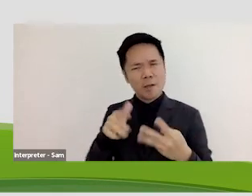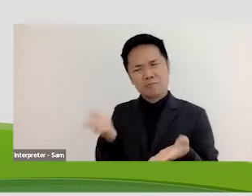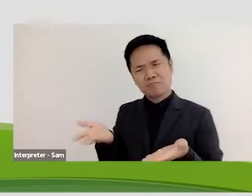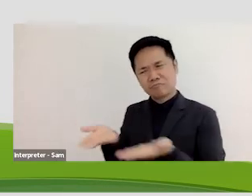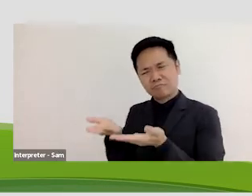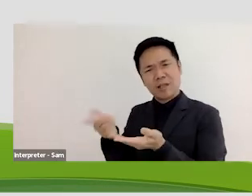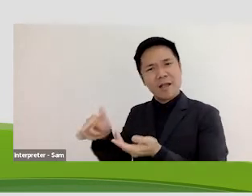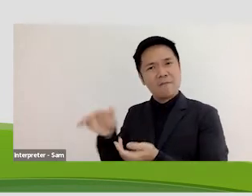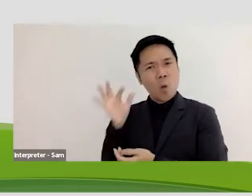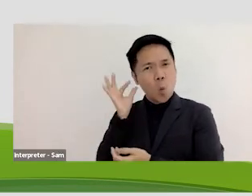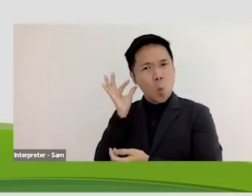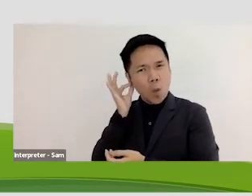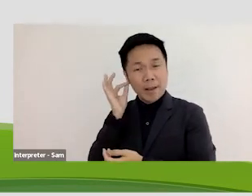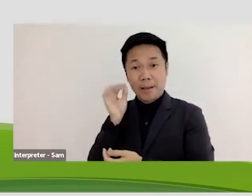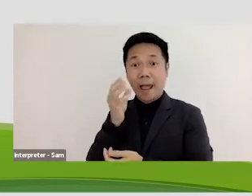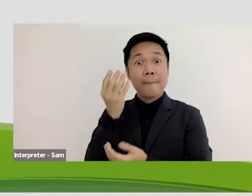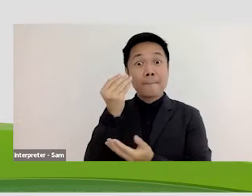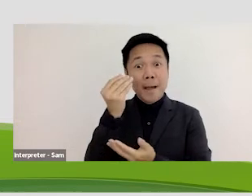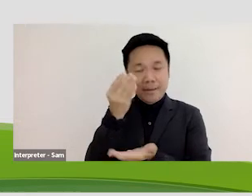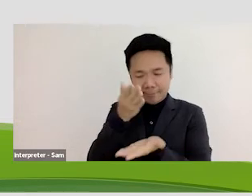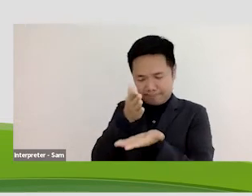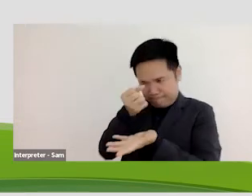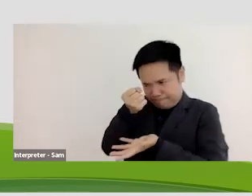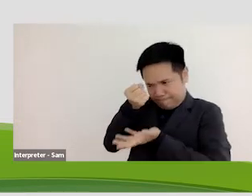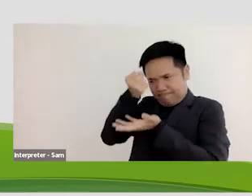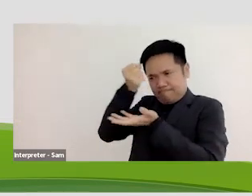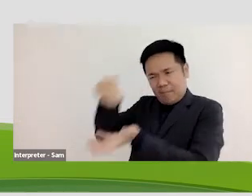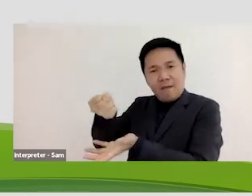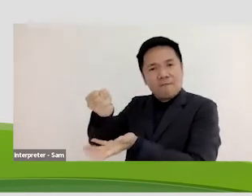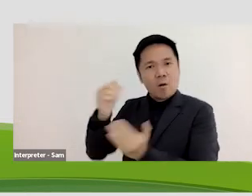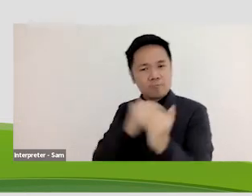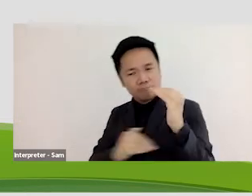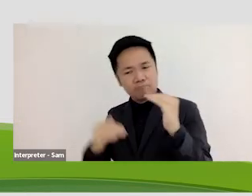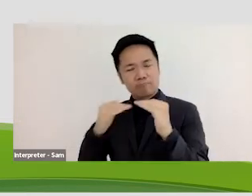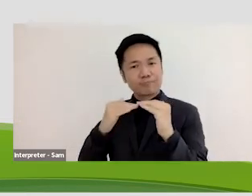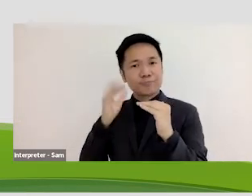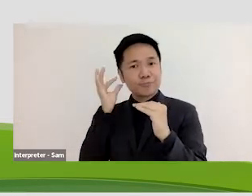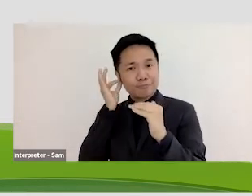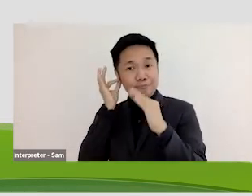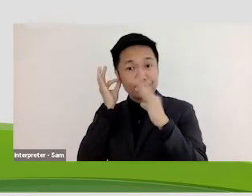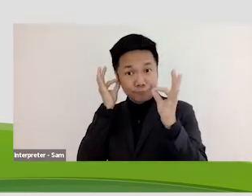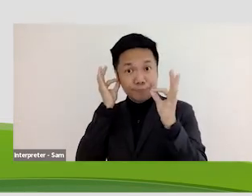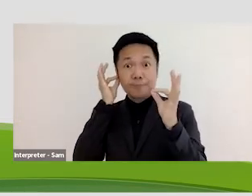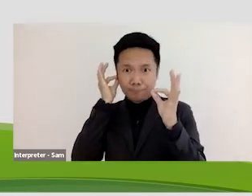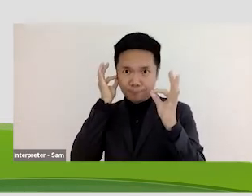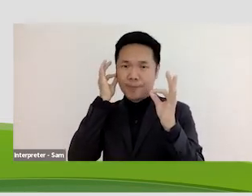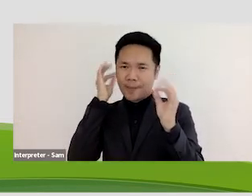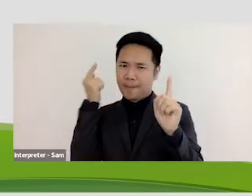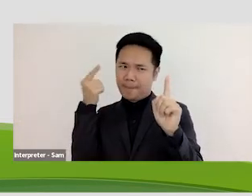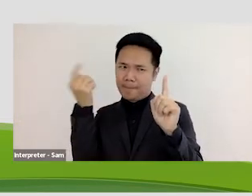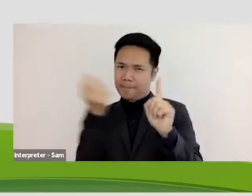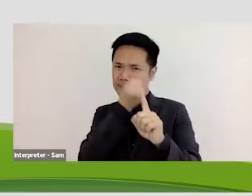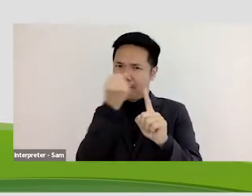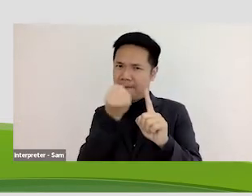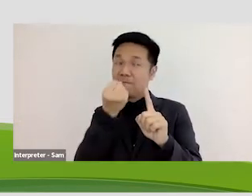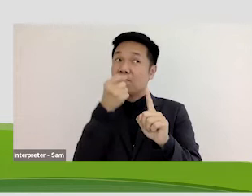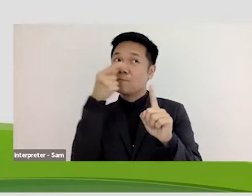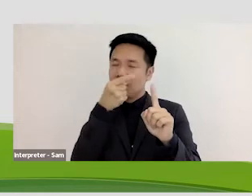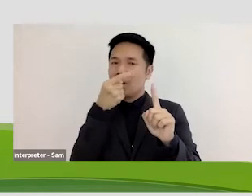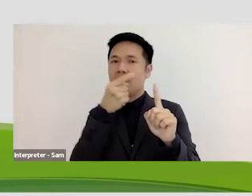include dedicated budgets that focus on gender equality as a specific outcome of climate and